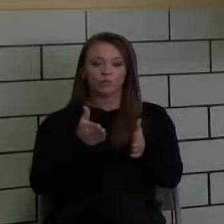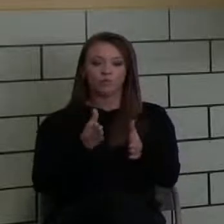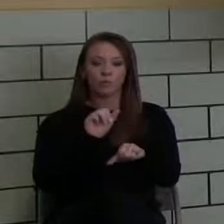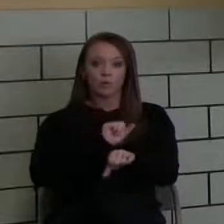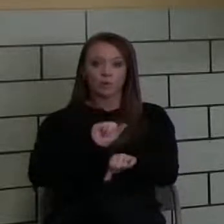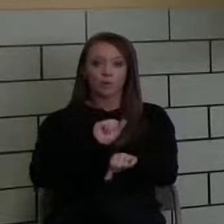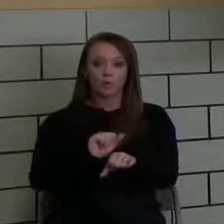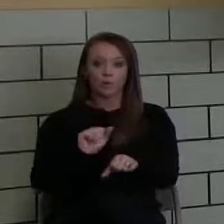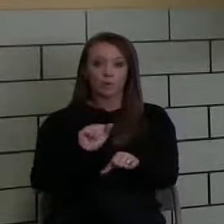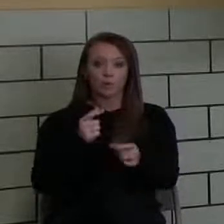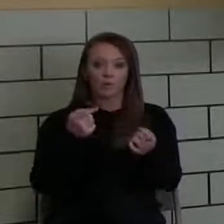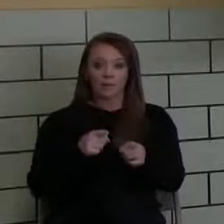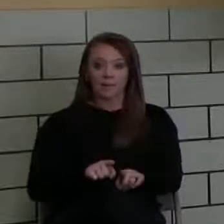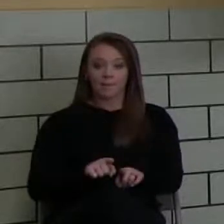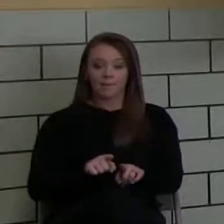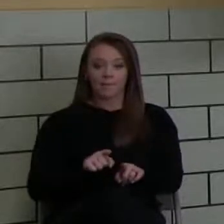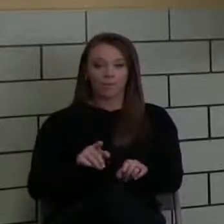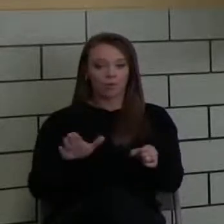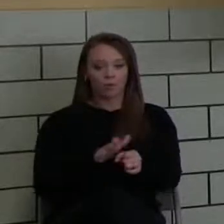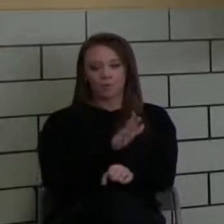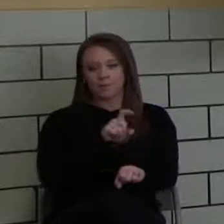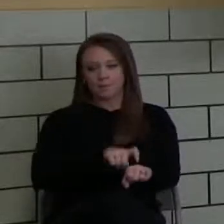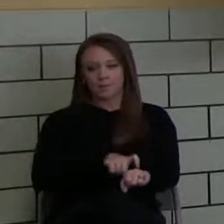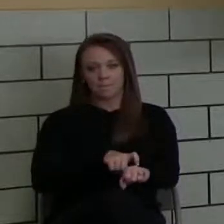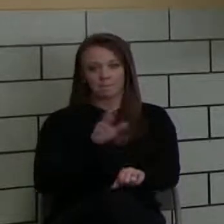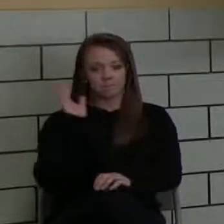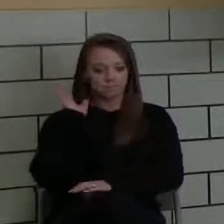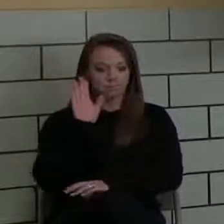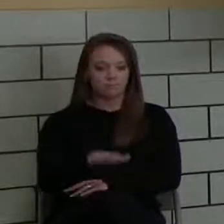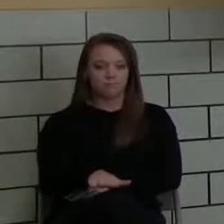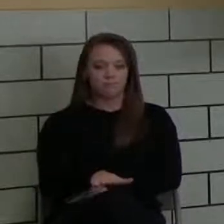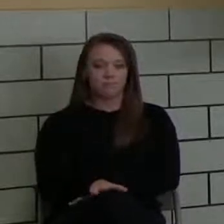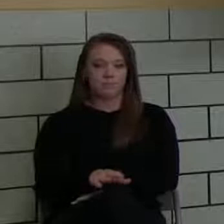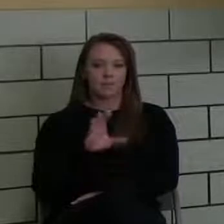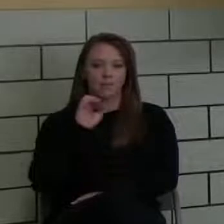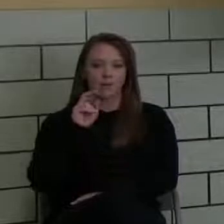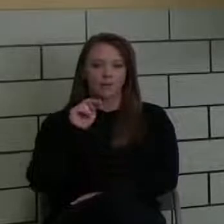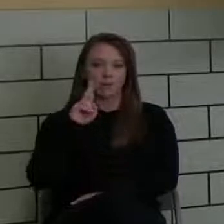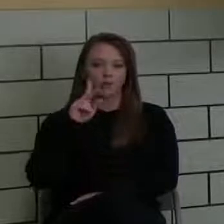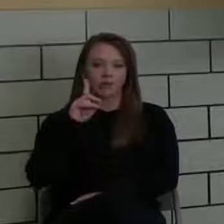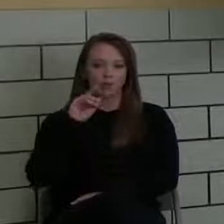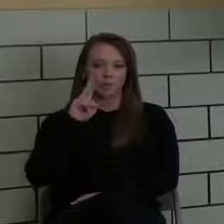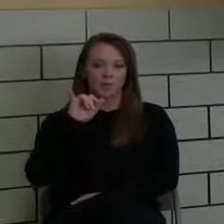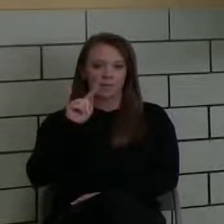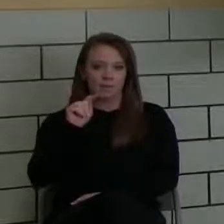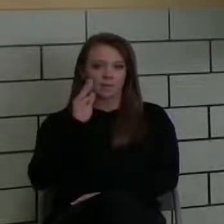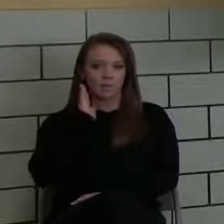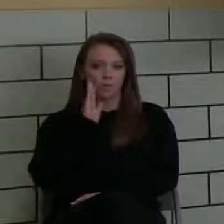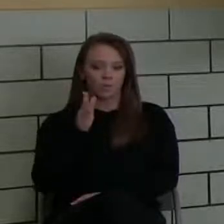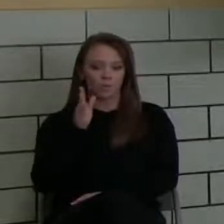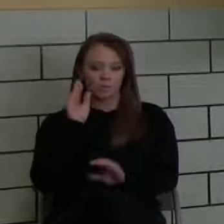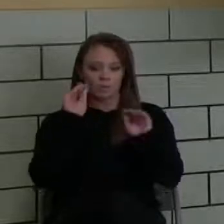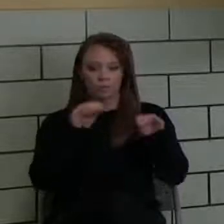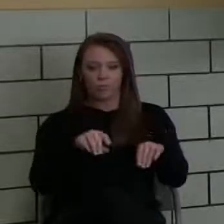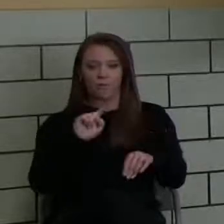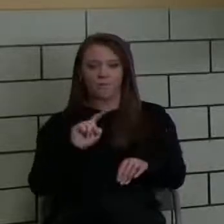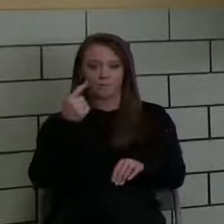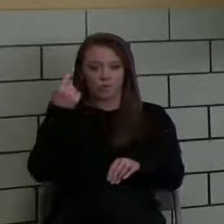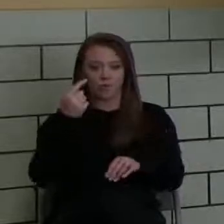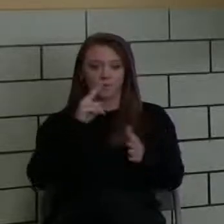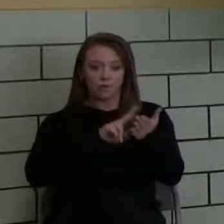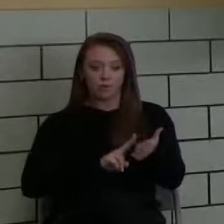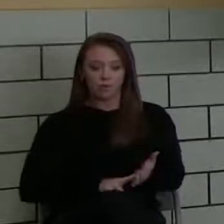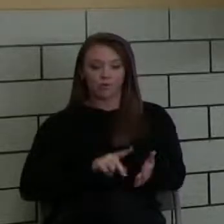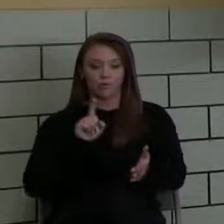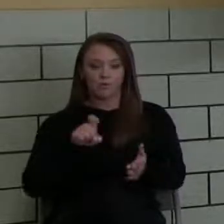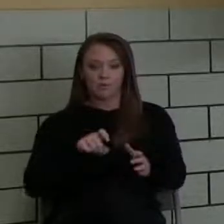entire time. Again, the conduit will go in first, then the contractor sort of has to leave that area while